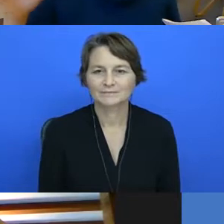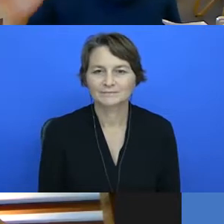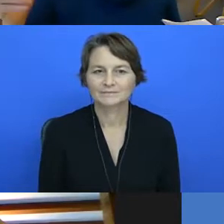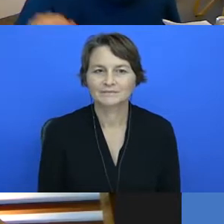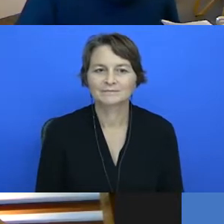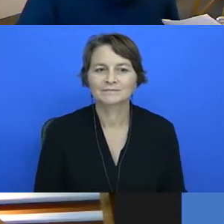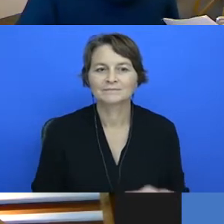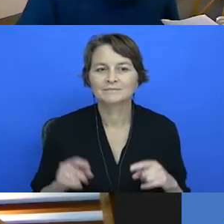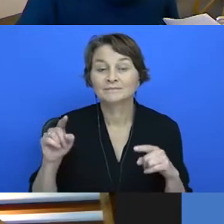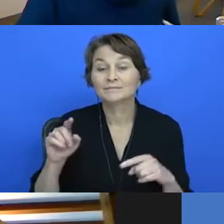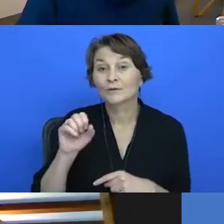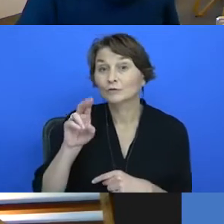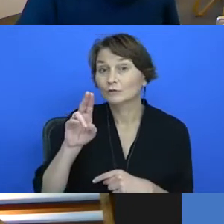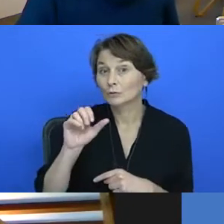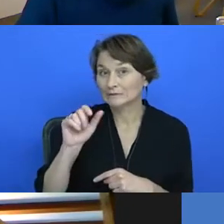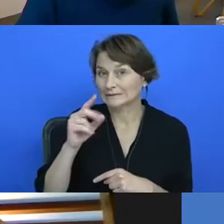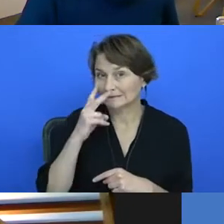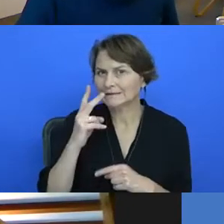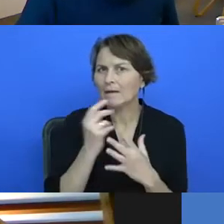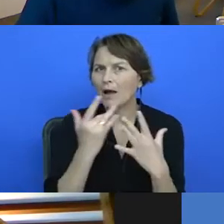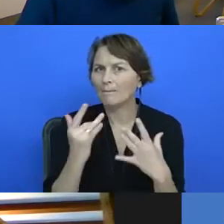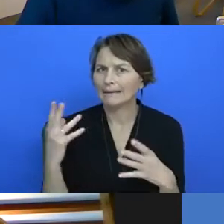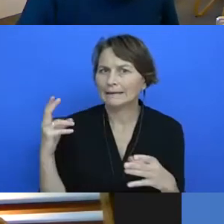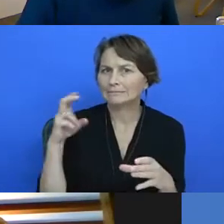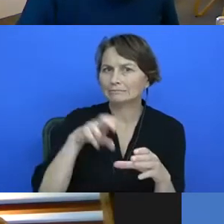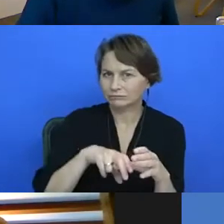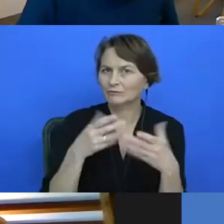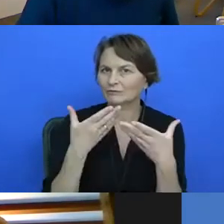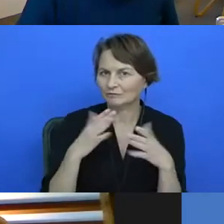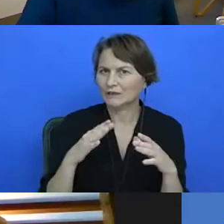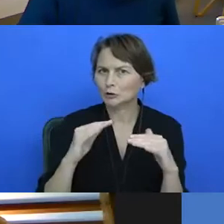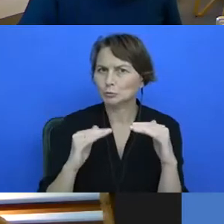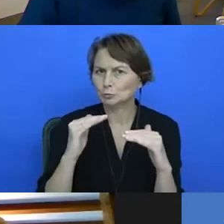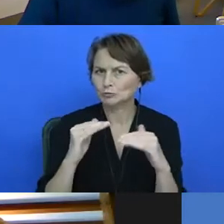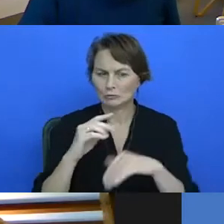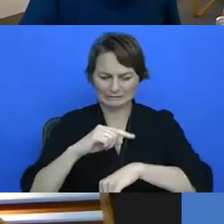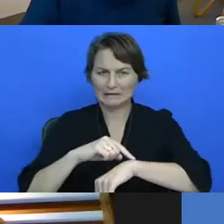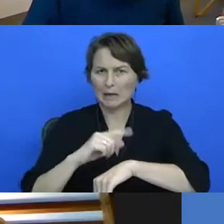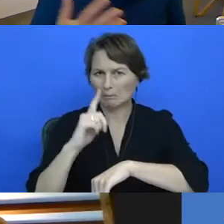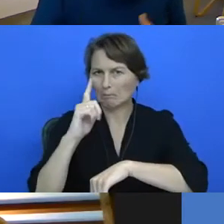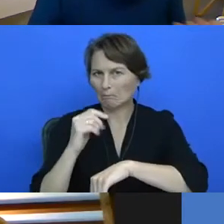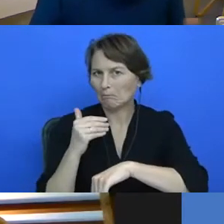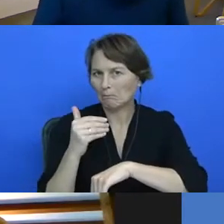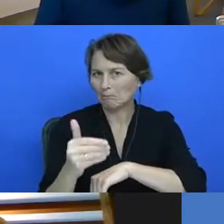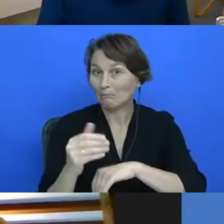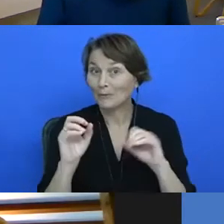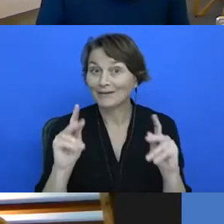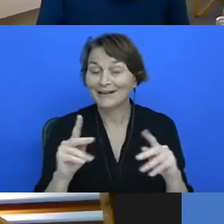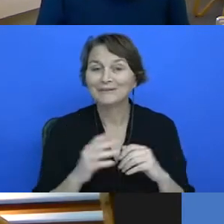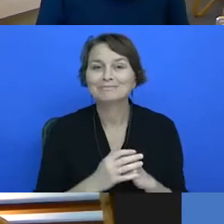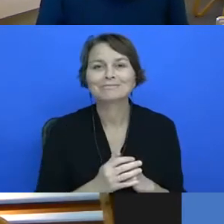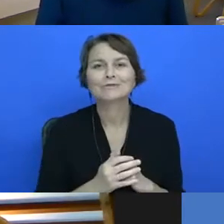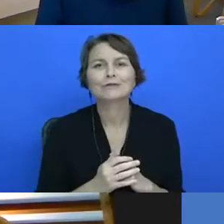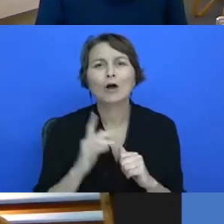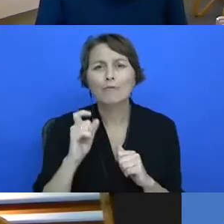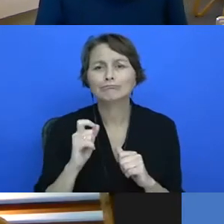The numbers are more or less stabilizing, and it's a few minutes past 3. So I think we can begin, and then people will join